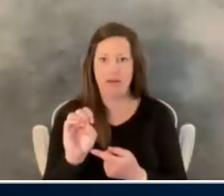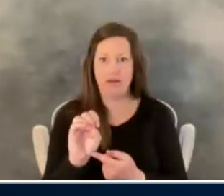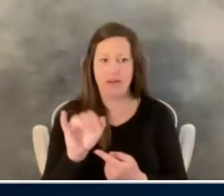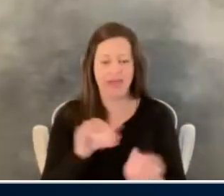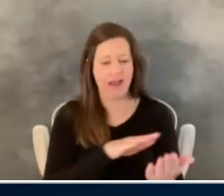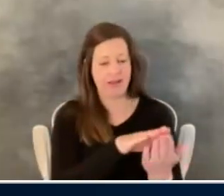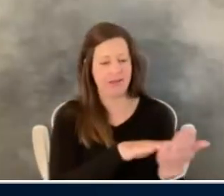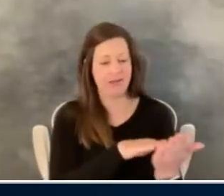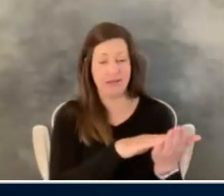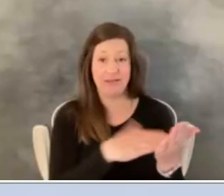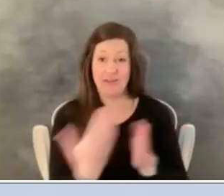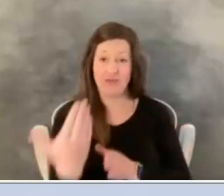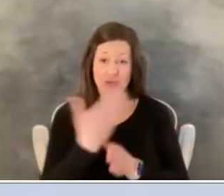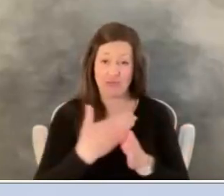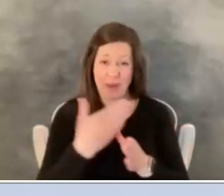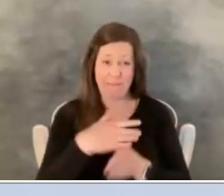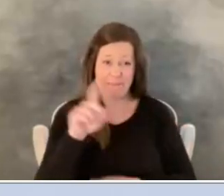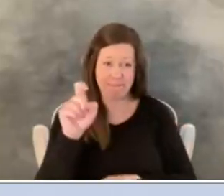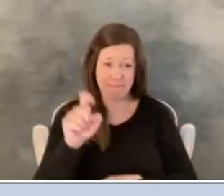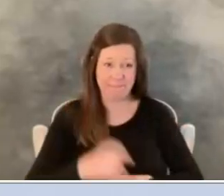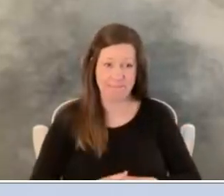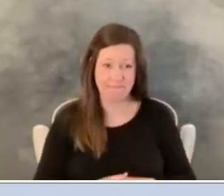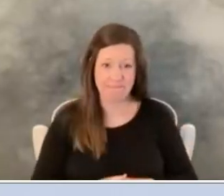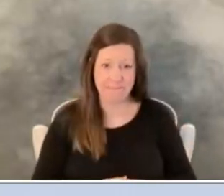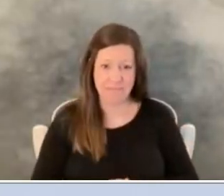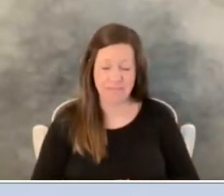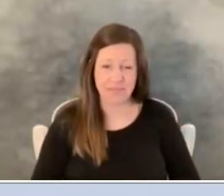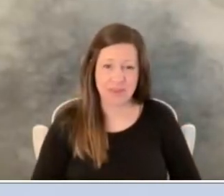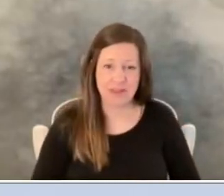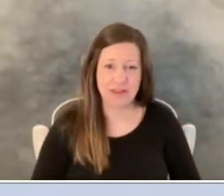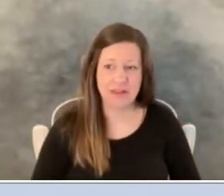Yeah, I would say a lot less with Kindle. I would